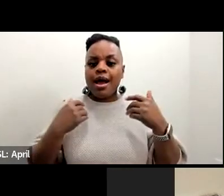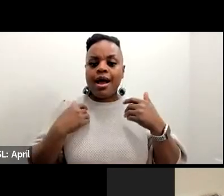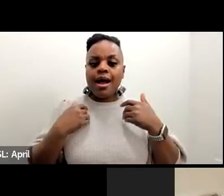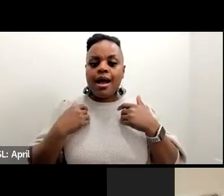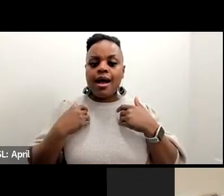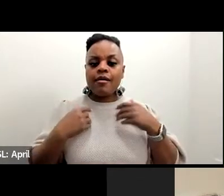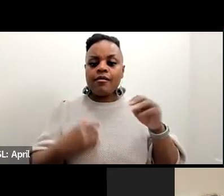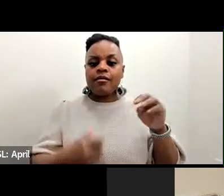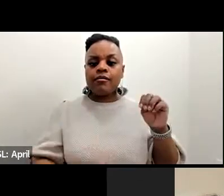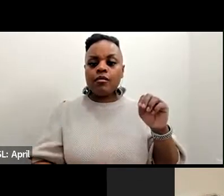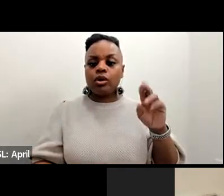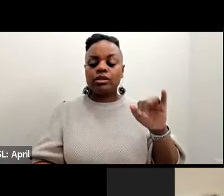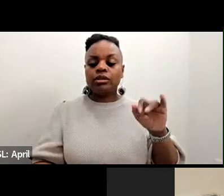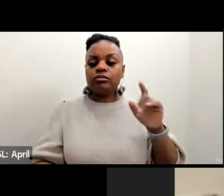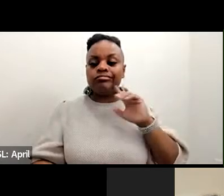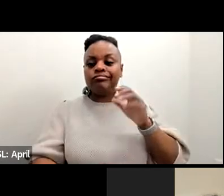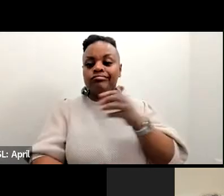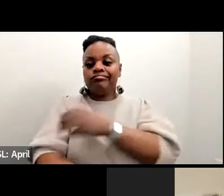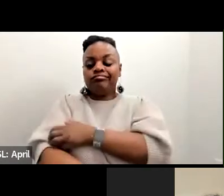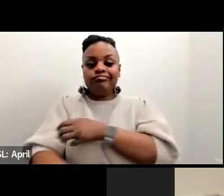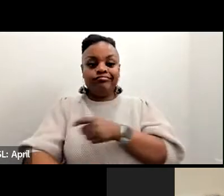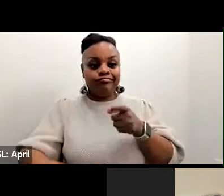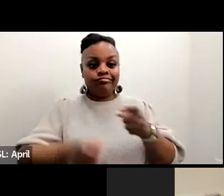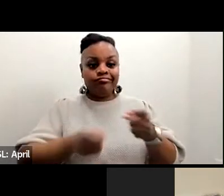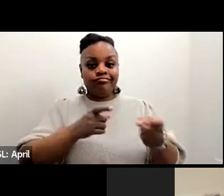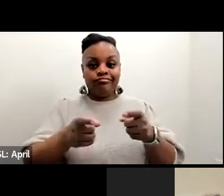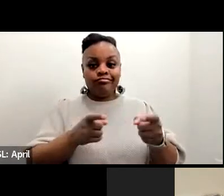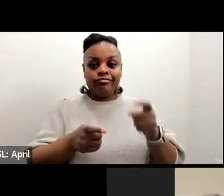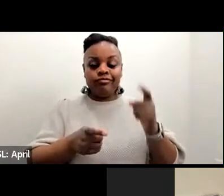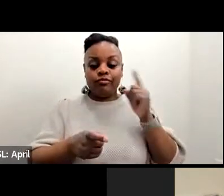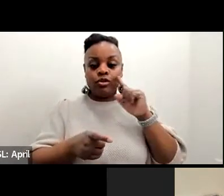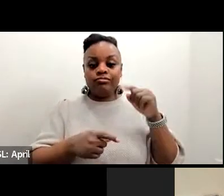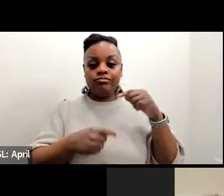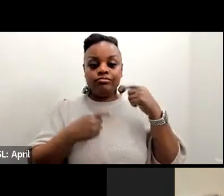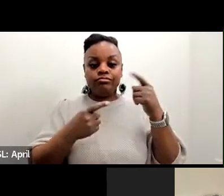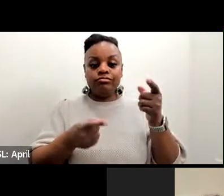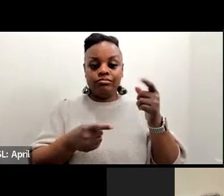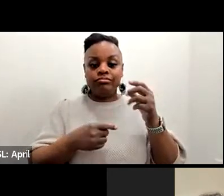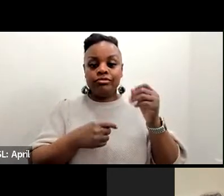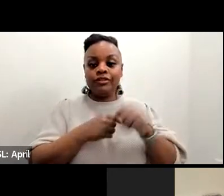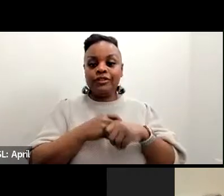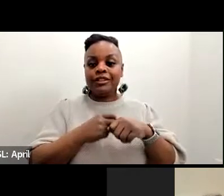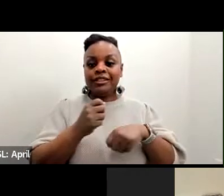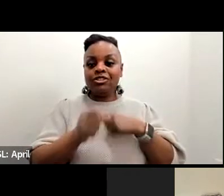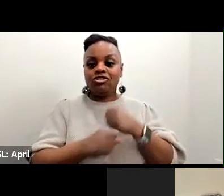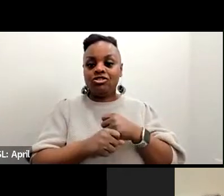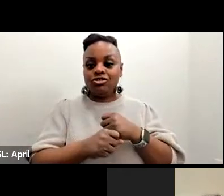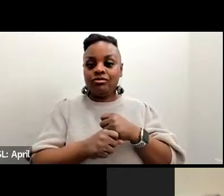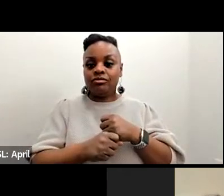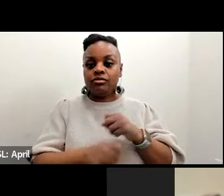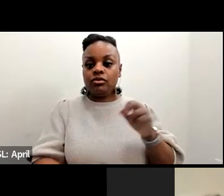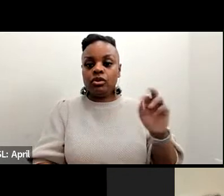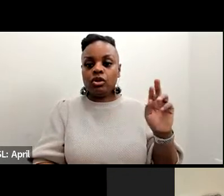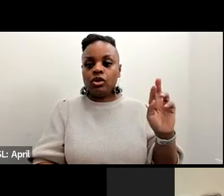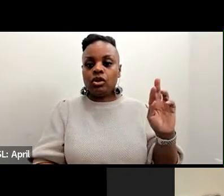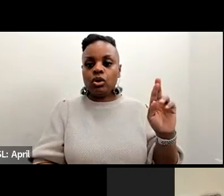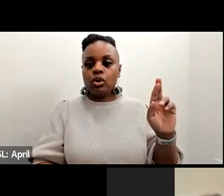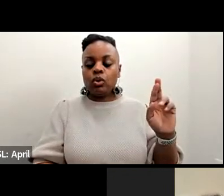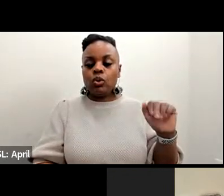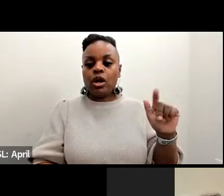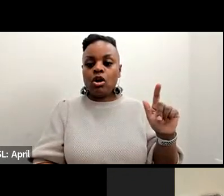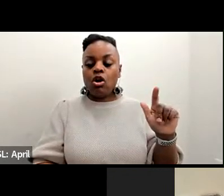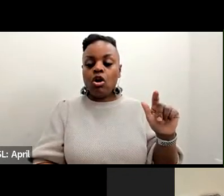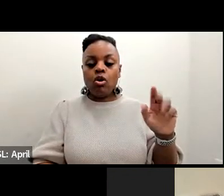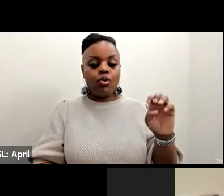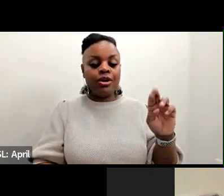take away as the lessons about radicalization more broadly and the Muslim Brotherhood's trajectory with regards to